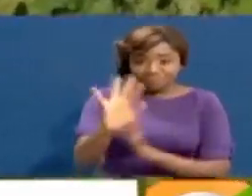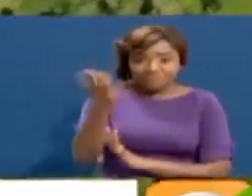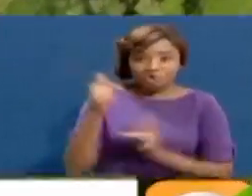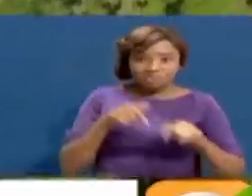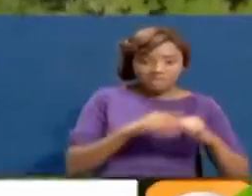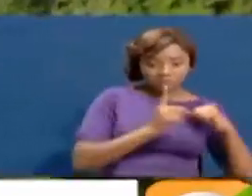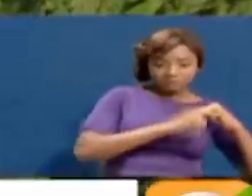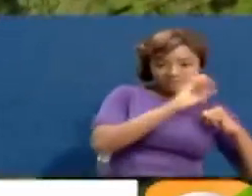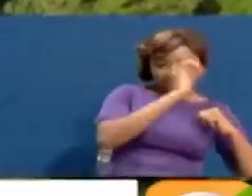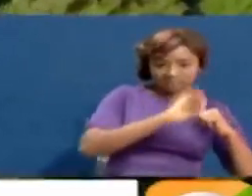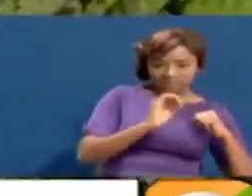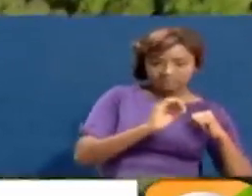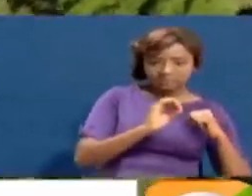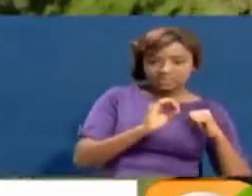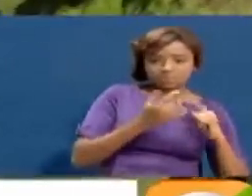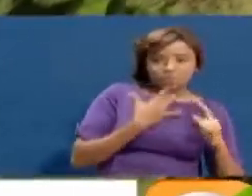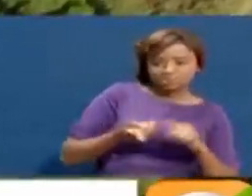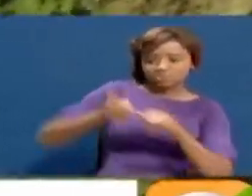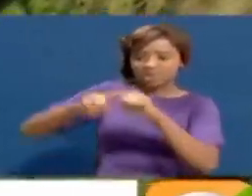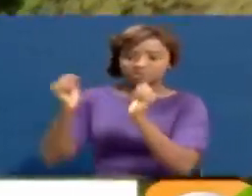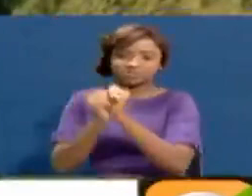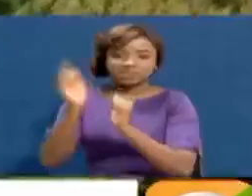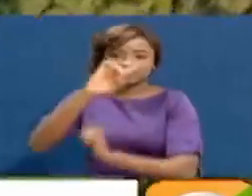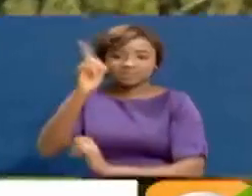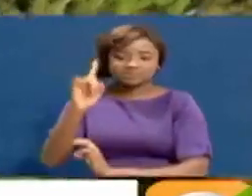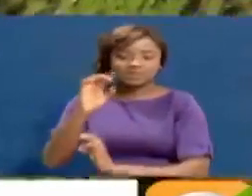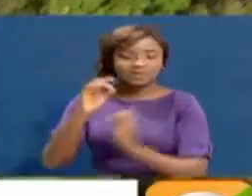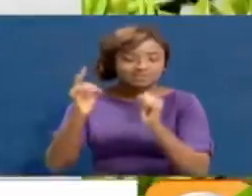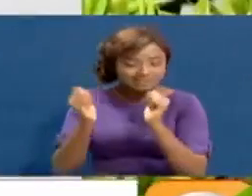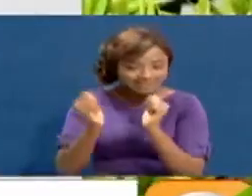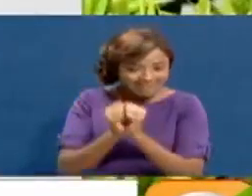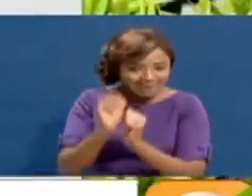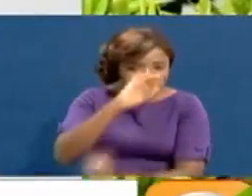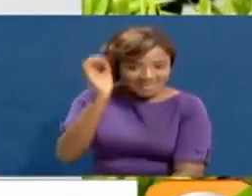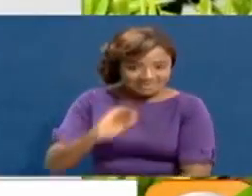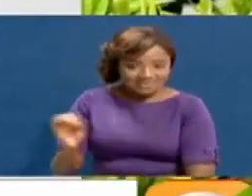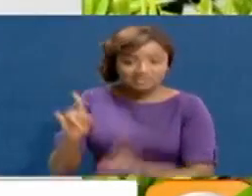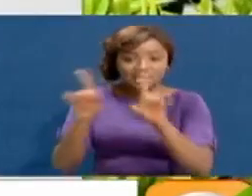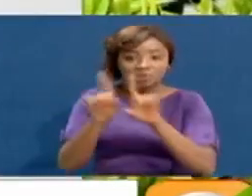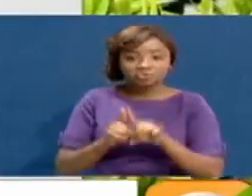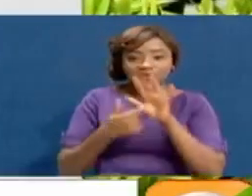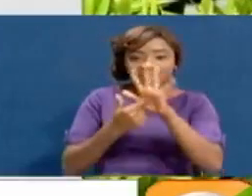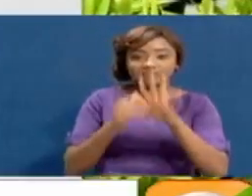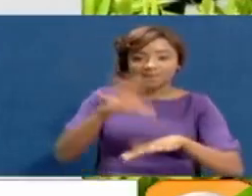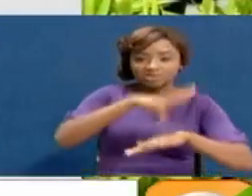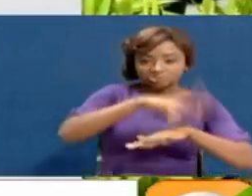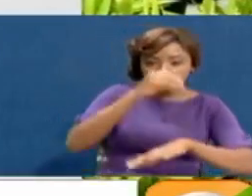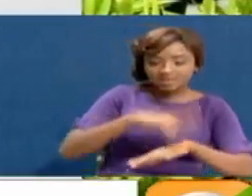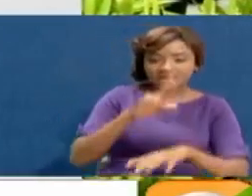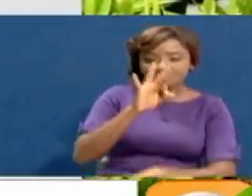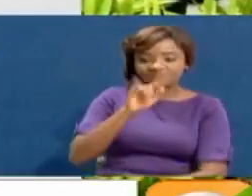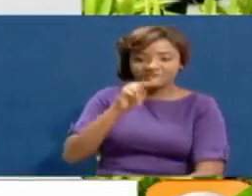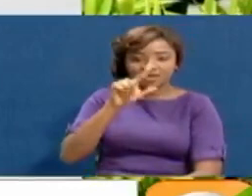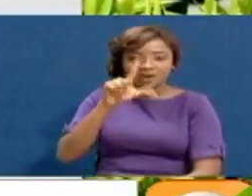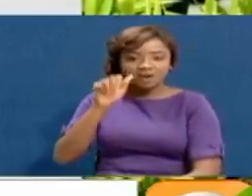current 6% to at least 10% by the set target. Denmark, Israel, Sweden, Finland, and the